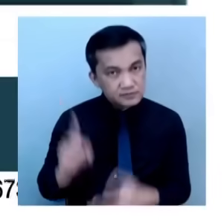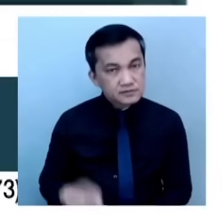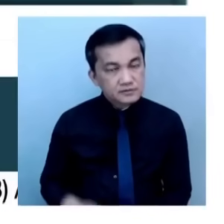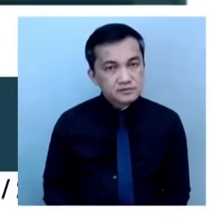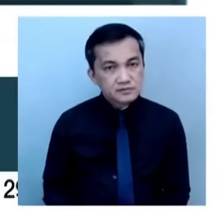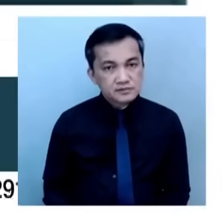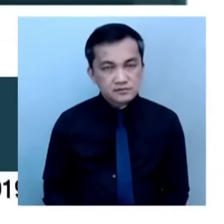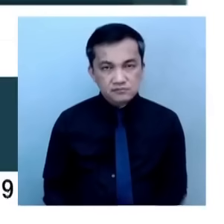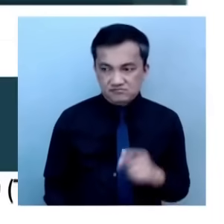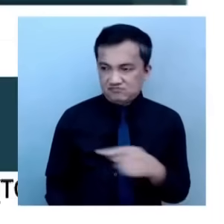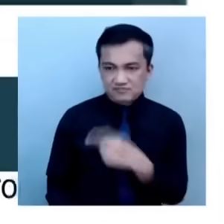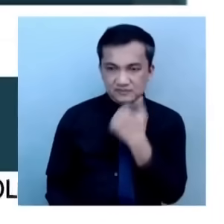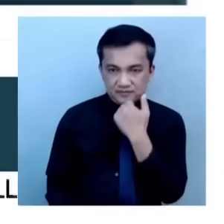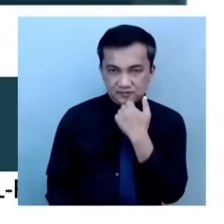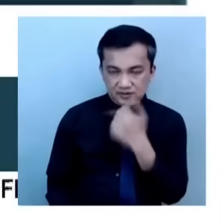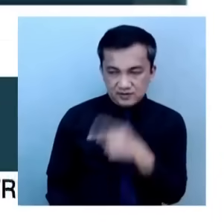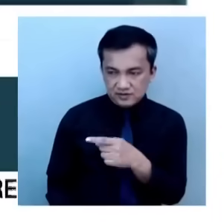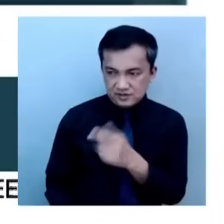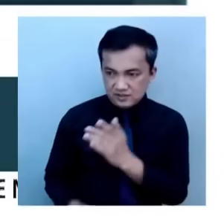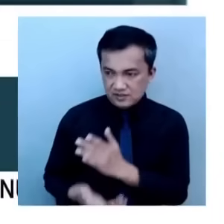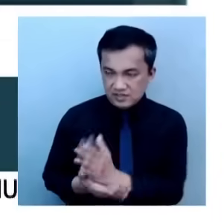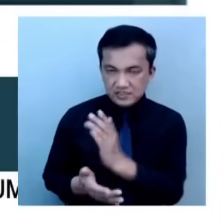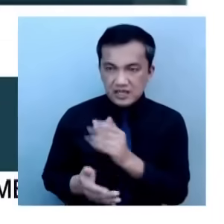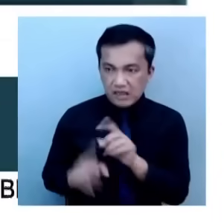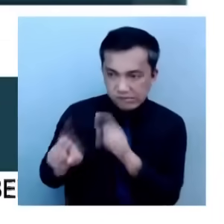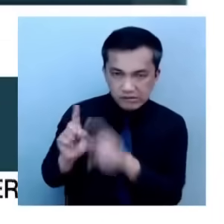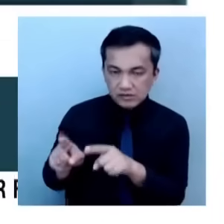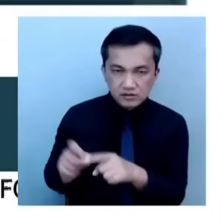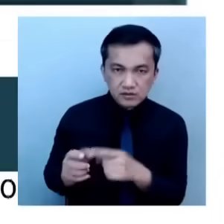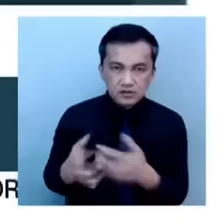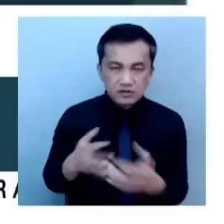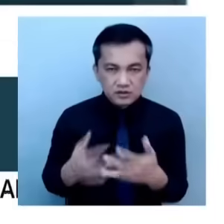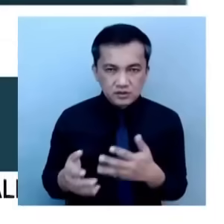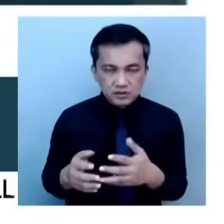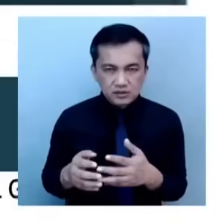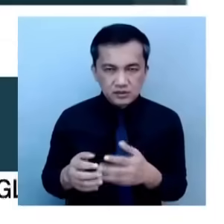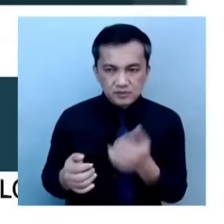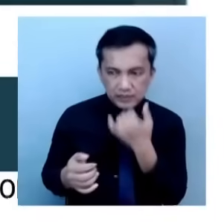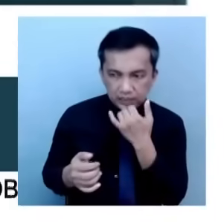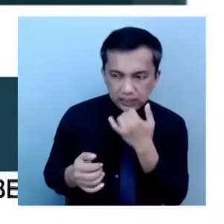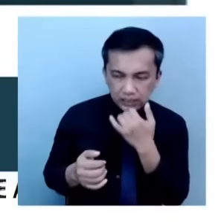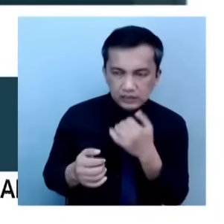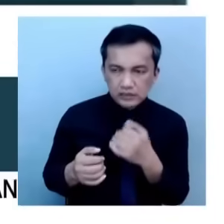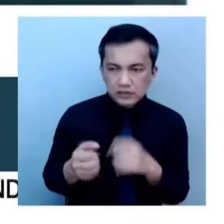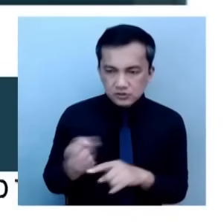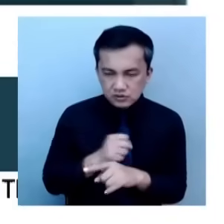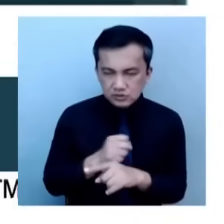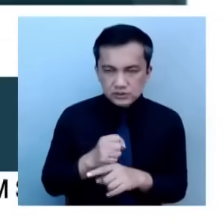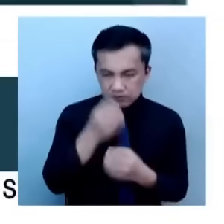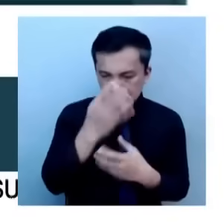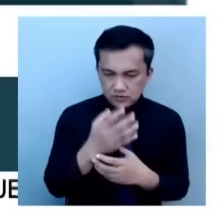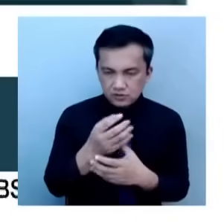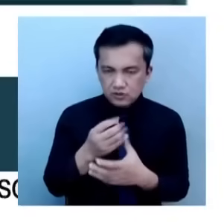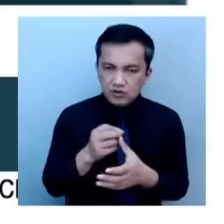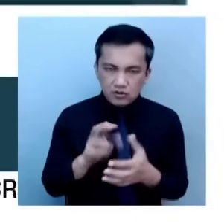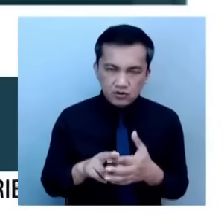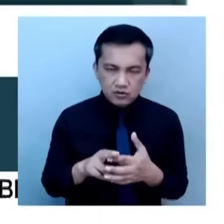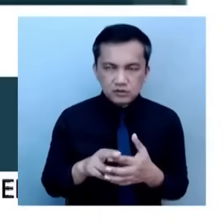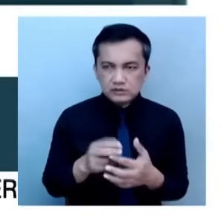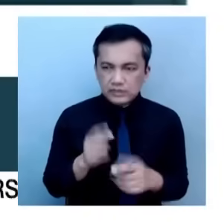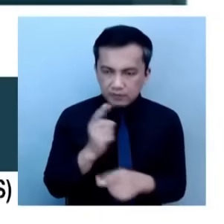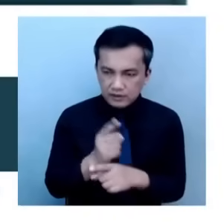to say that it's his right to ask questions whether he has accurate sources of information or not. That's very irresponsible of